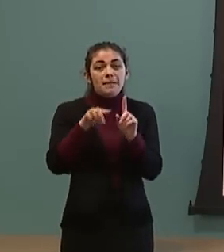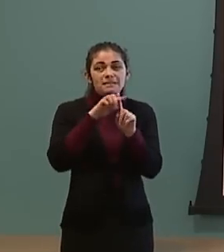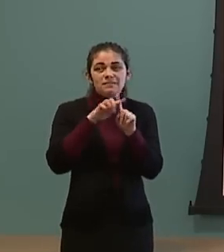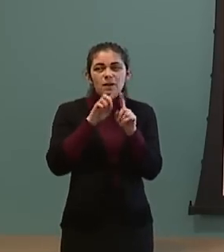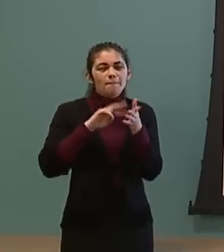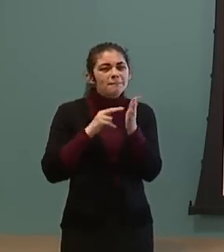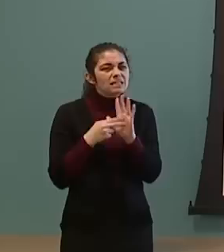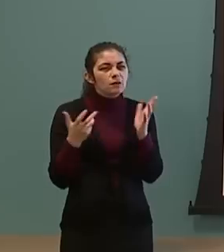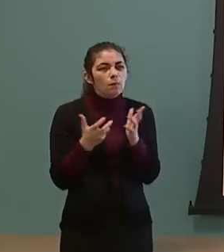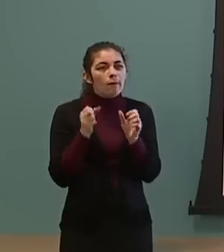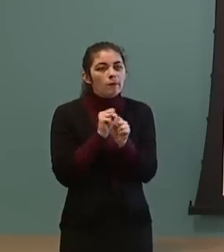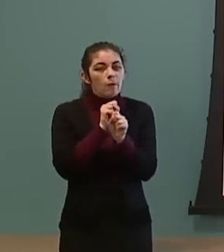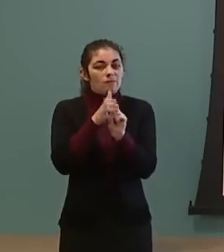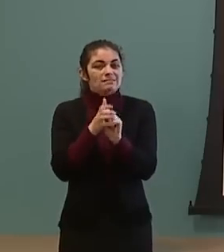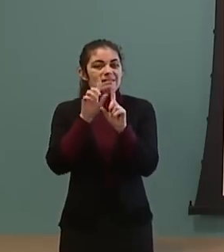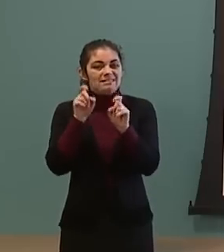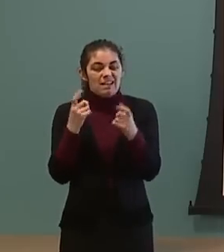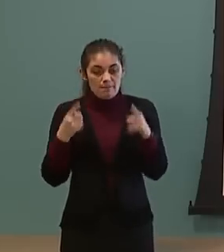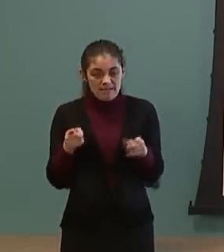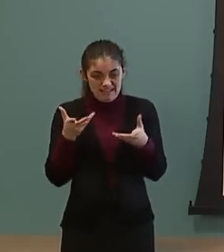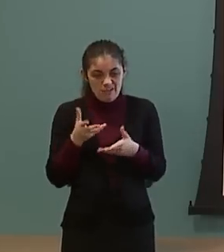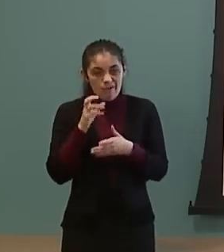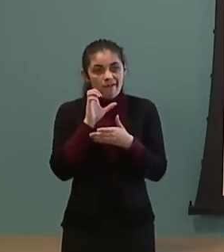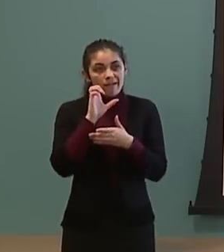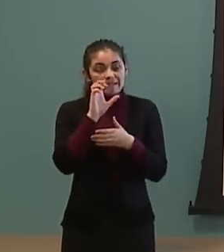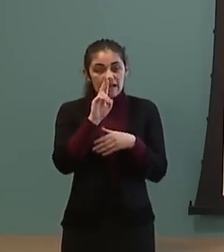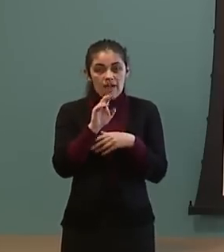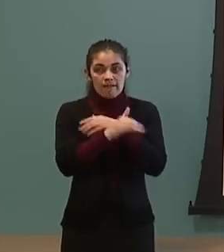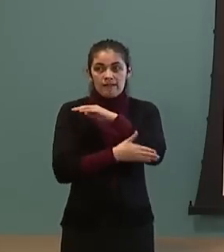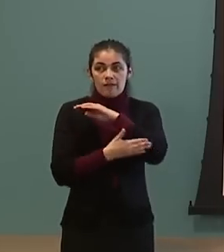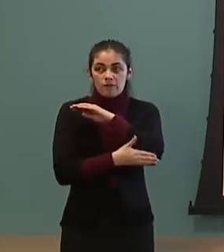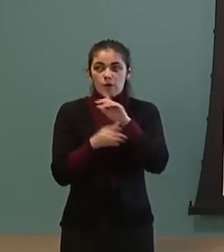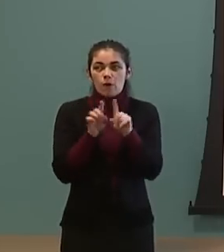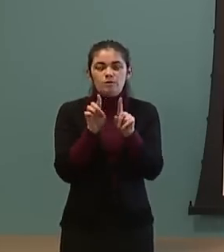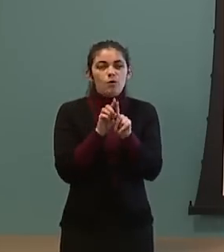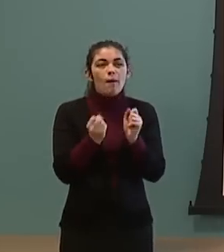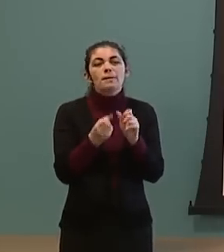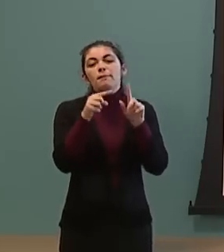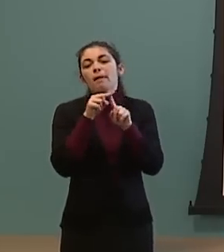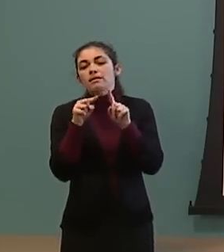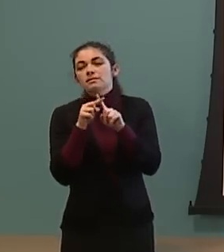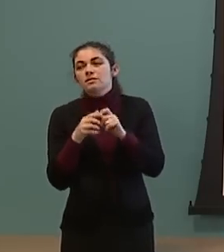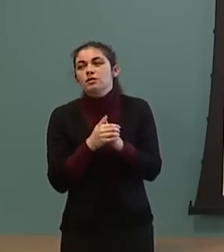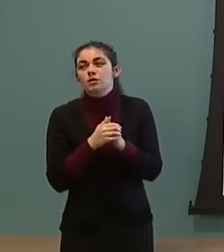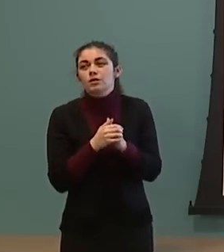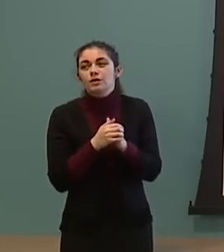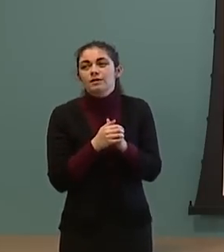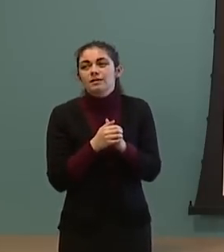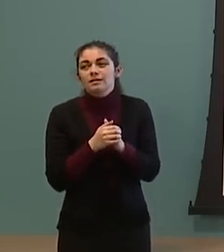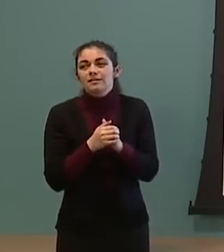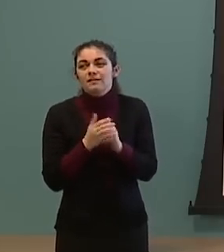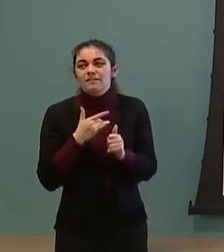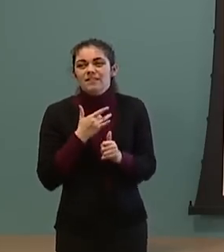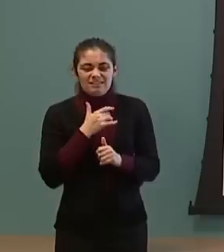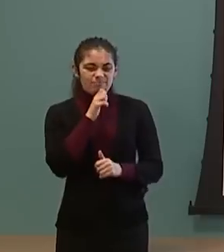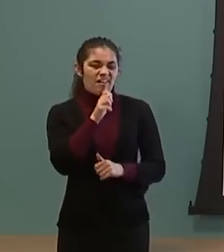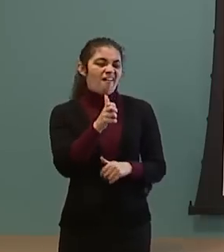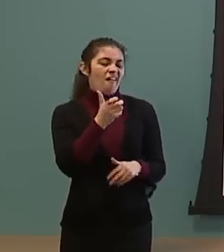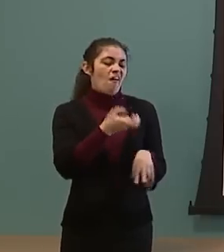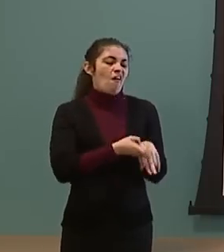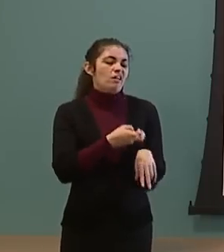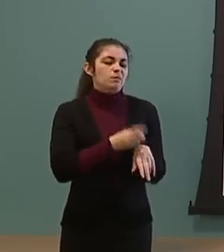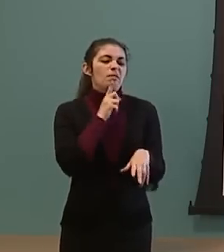how many COVID tests are actually done here in our community and how many of those are positive. That's a really, while it might seem like not a hard